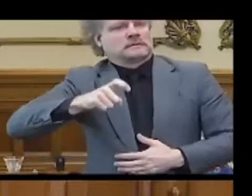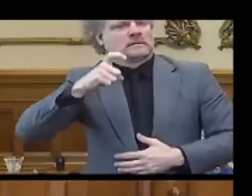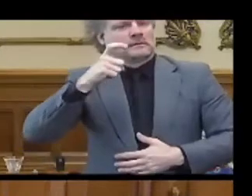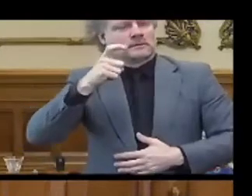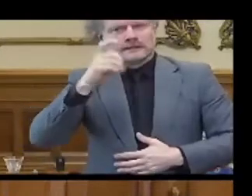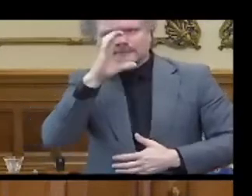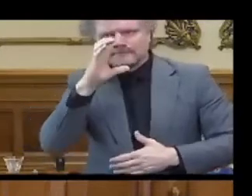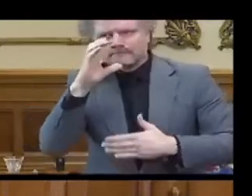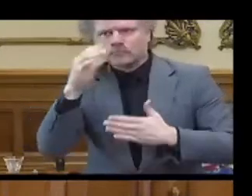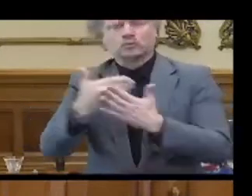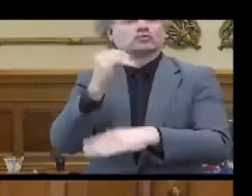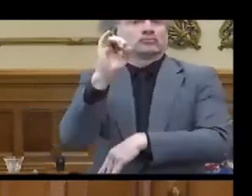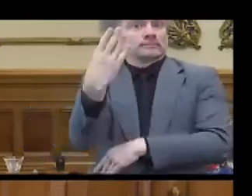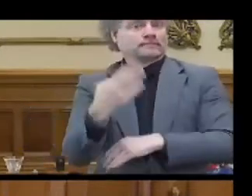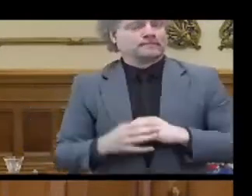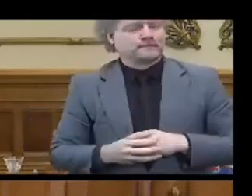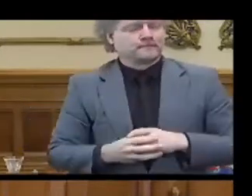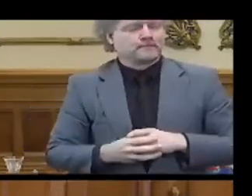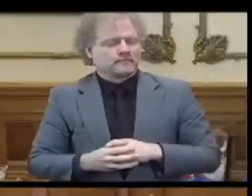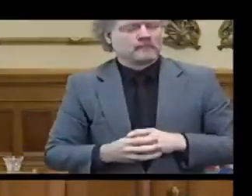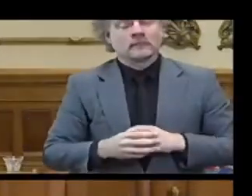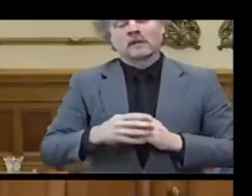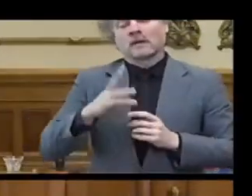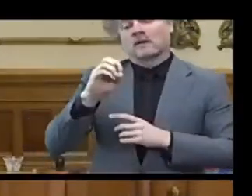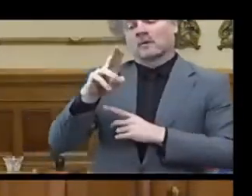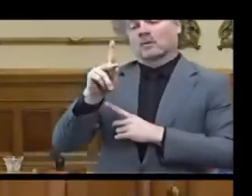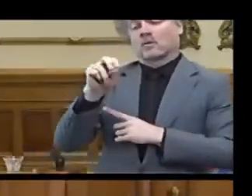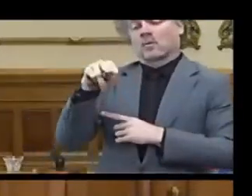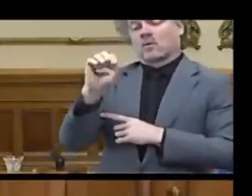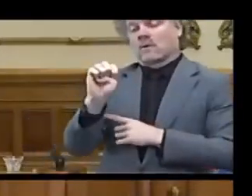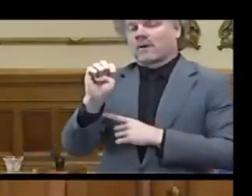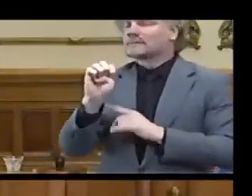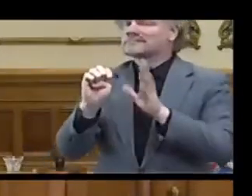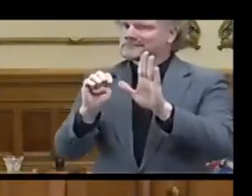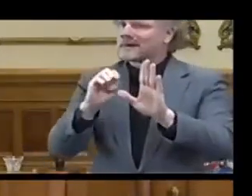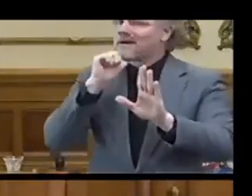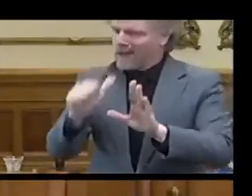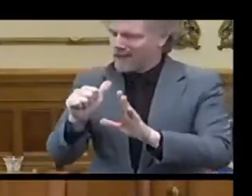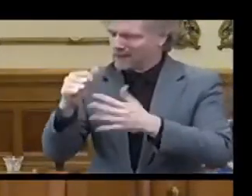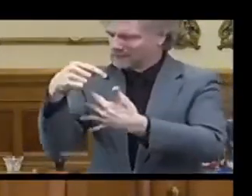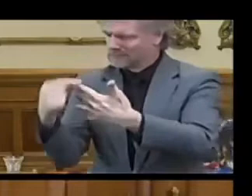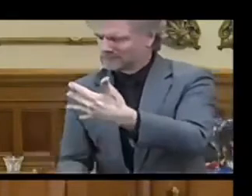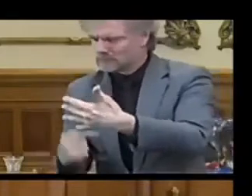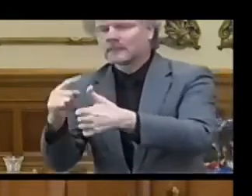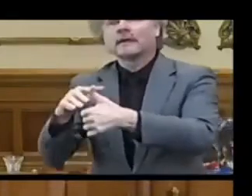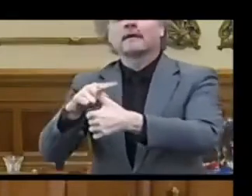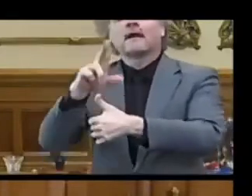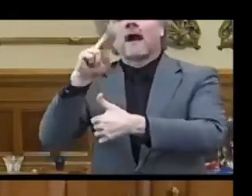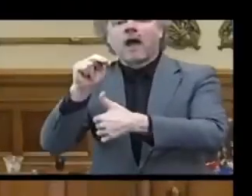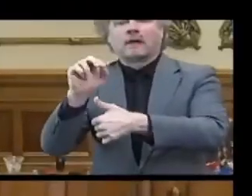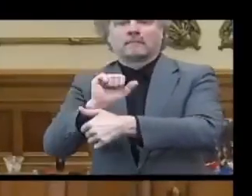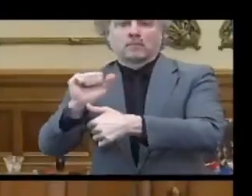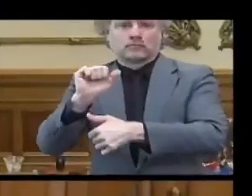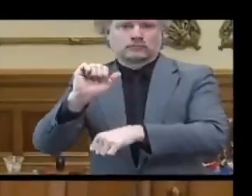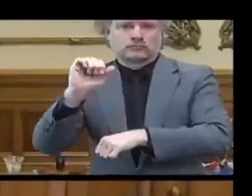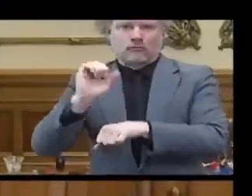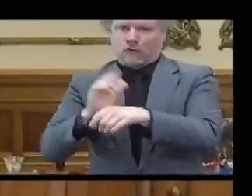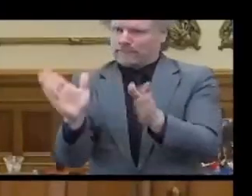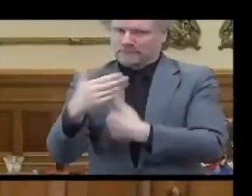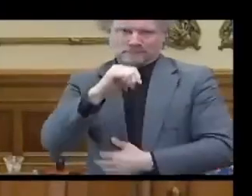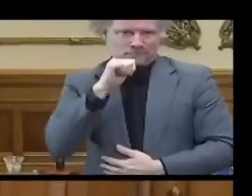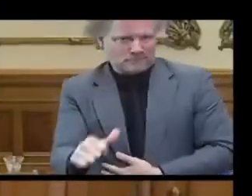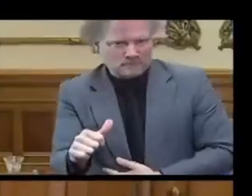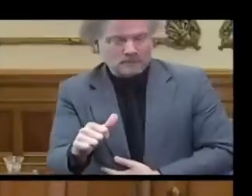job. What our Work One centers are not is the unemployment office.